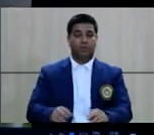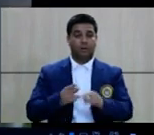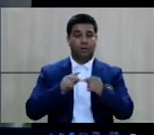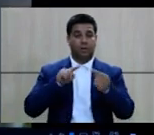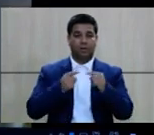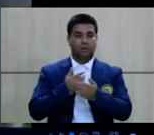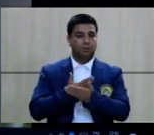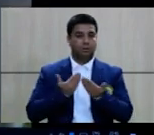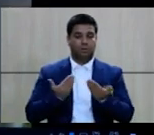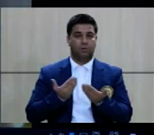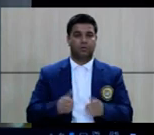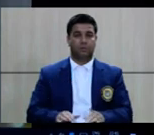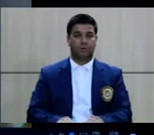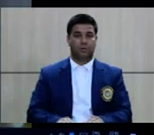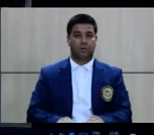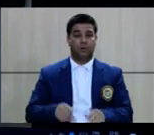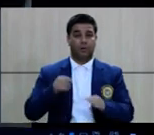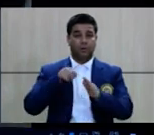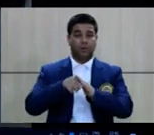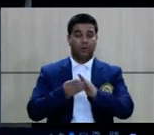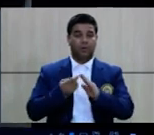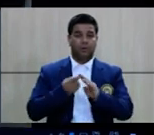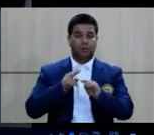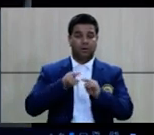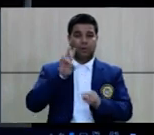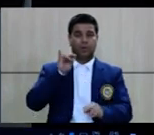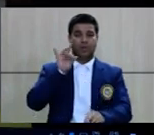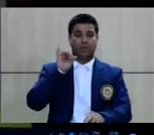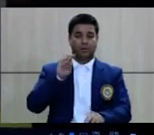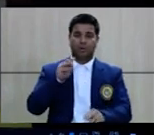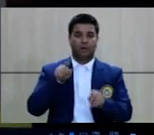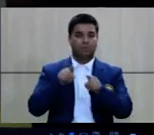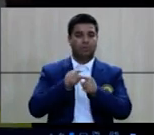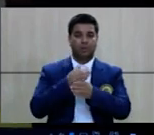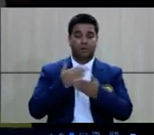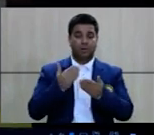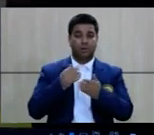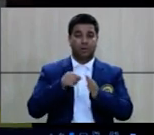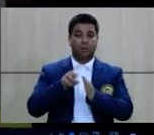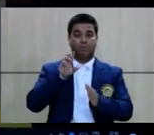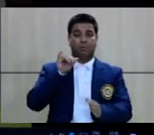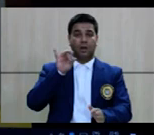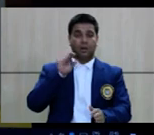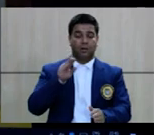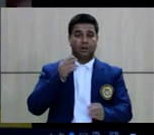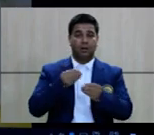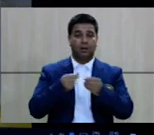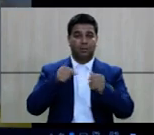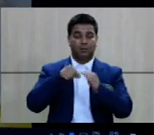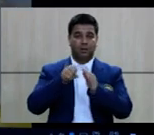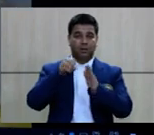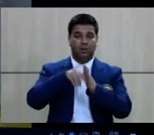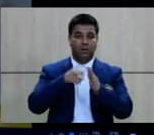Reaksiya ketmadi. Bu probirkada nitrat ionlari mavjud emas. Bariy klorid eritmasi